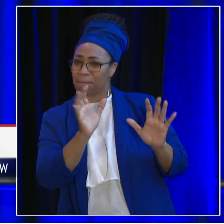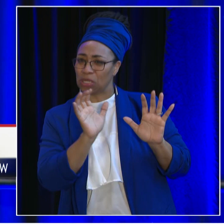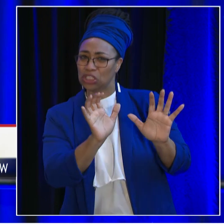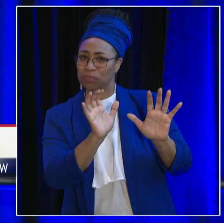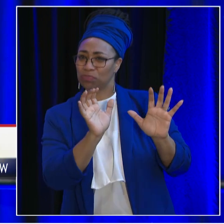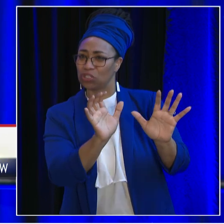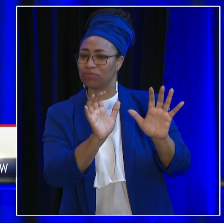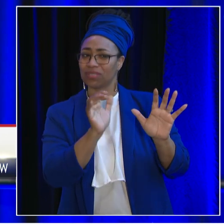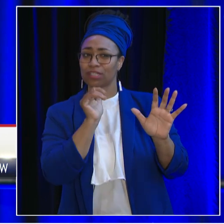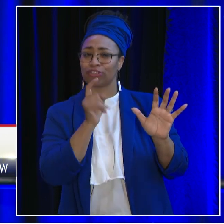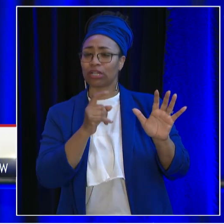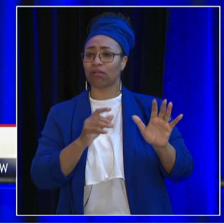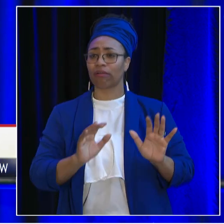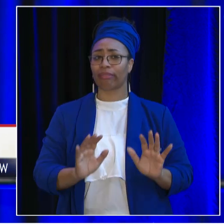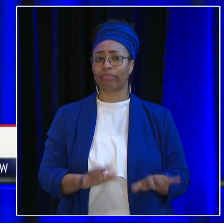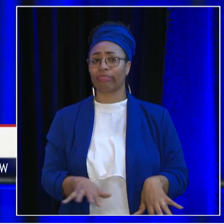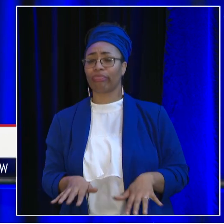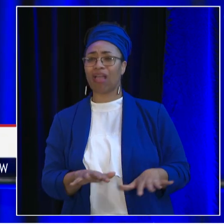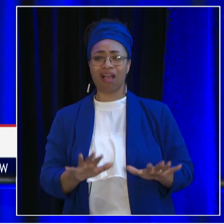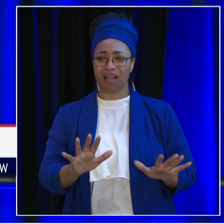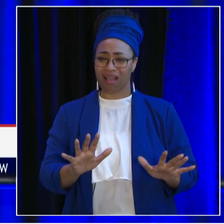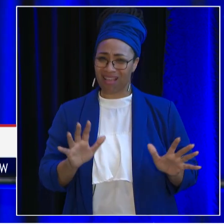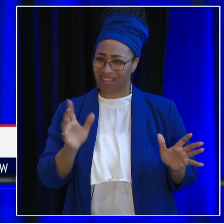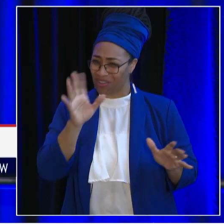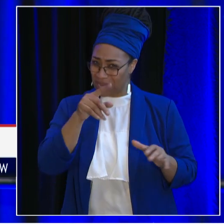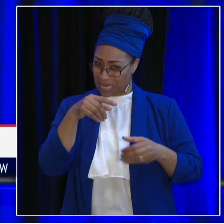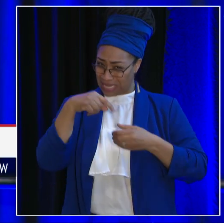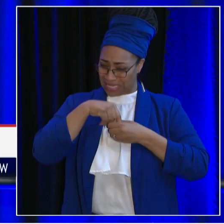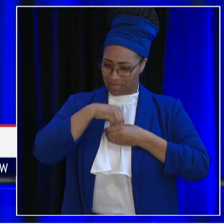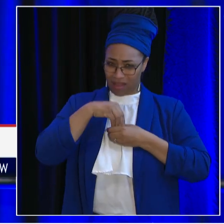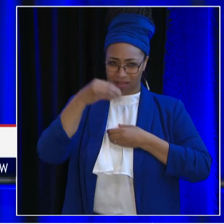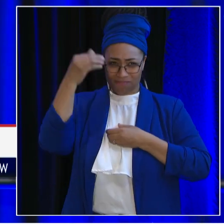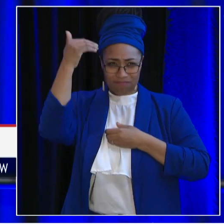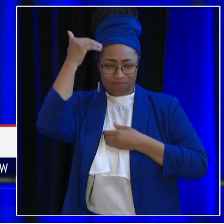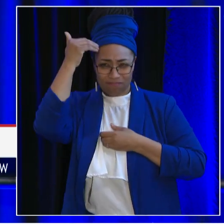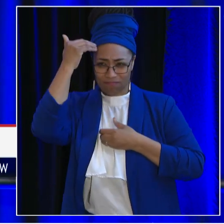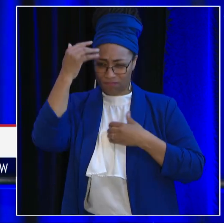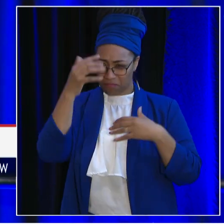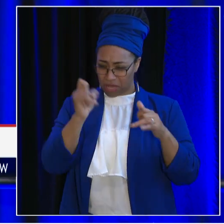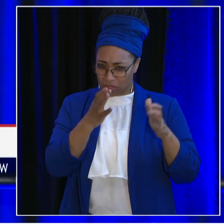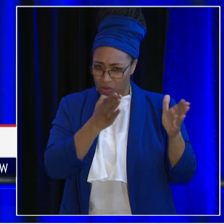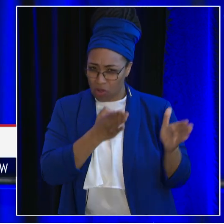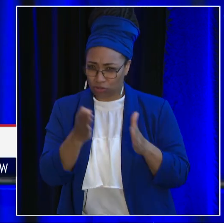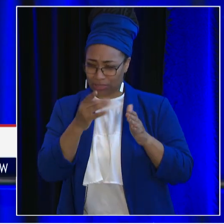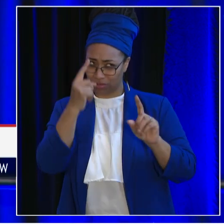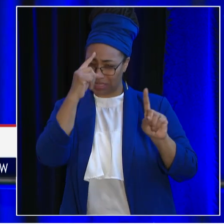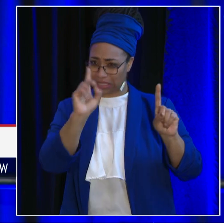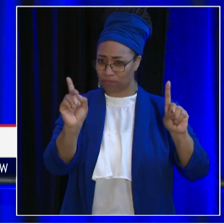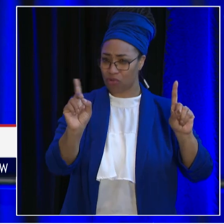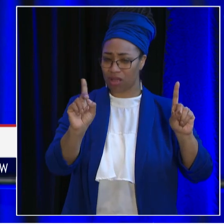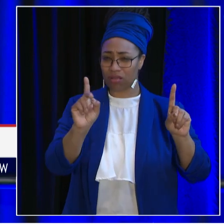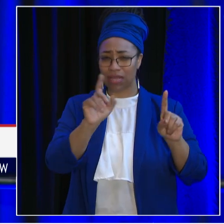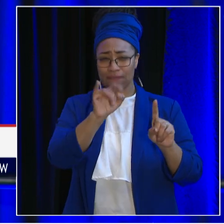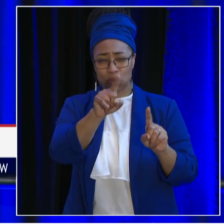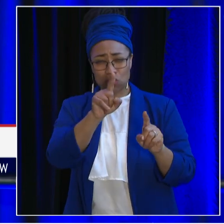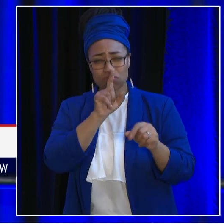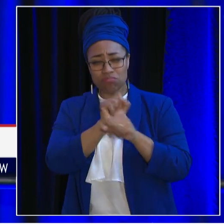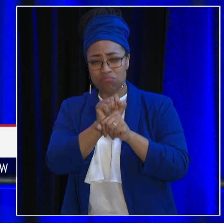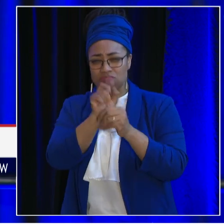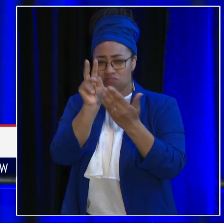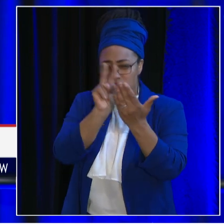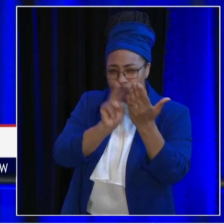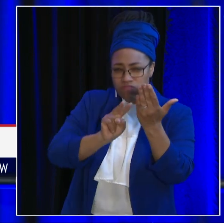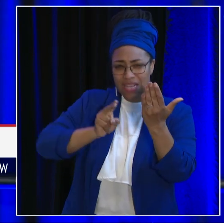It is the organizer in all of us that are going to save our democracy. And if you study movement history, you